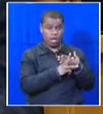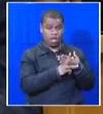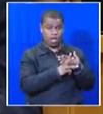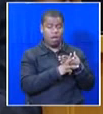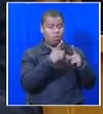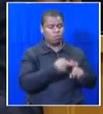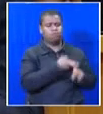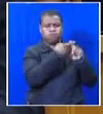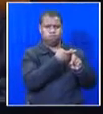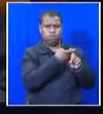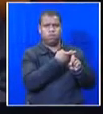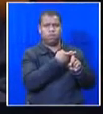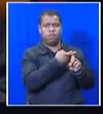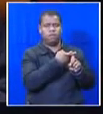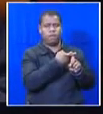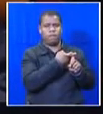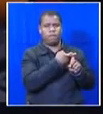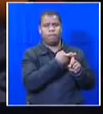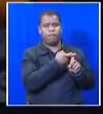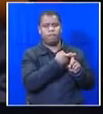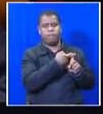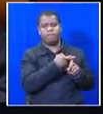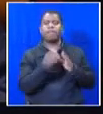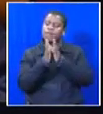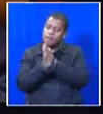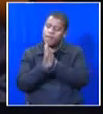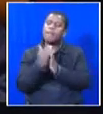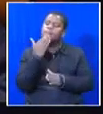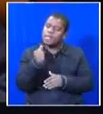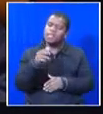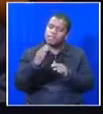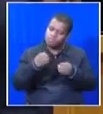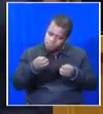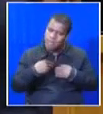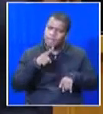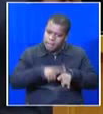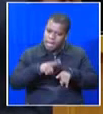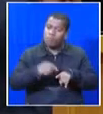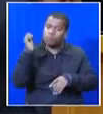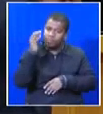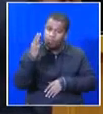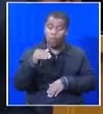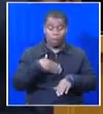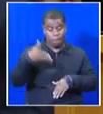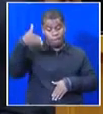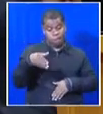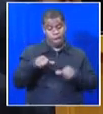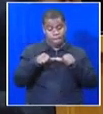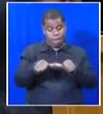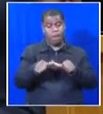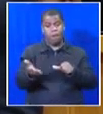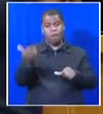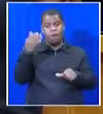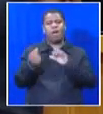precedent being said. Can you take your seat? I'm if you are not raising something. Will you please listen to me, Deputy Speaker? I said we have precedent in this House. One of